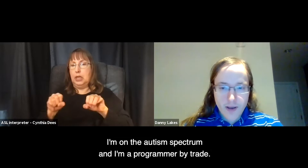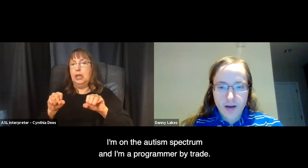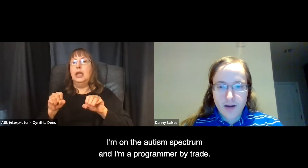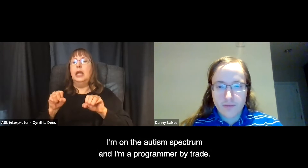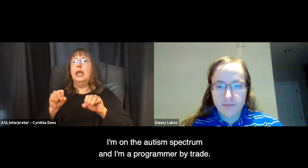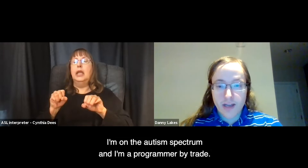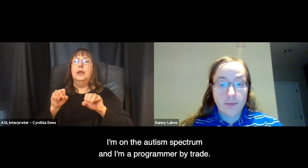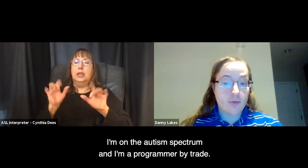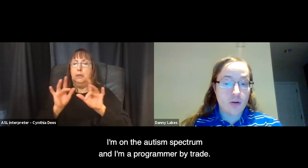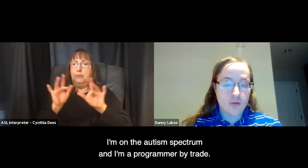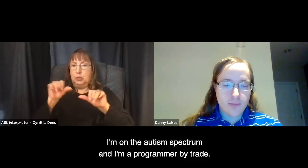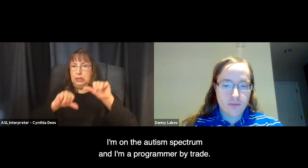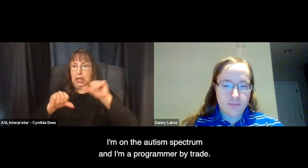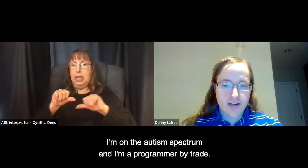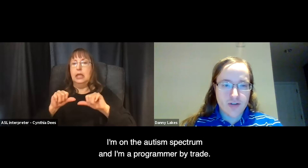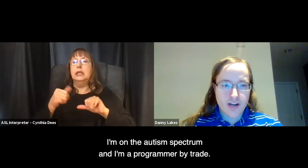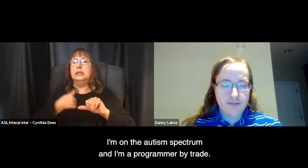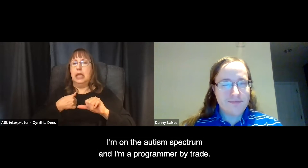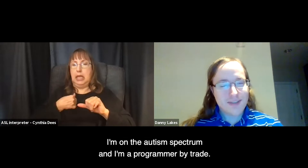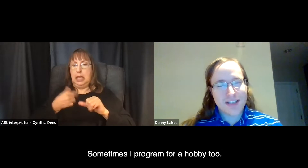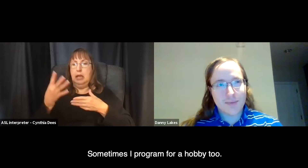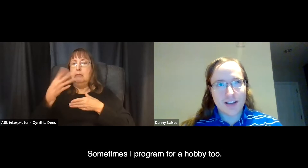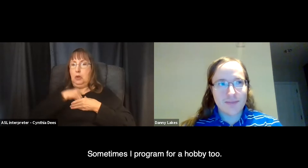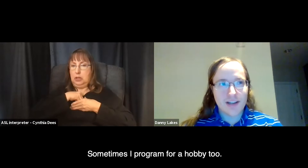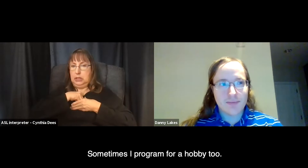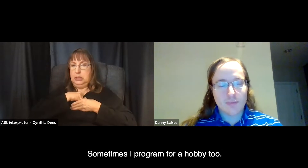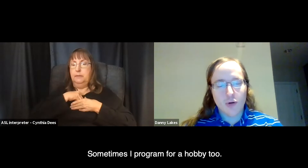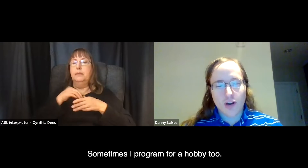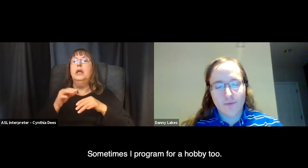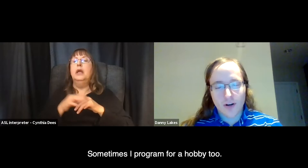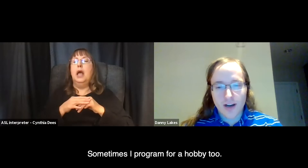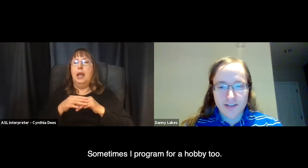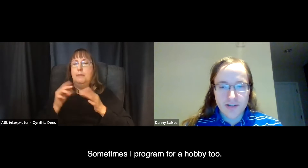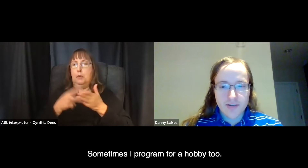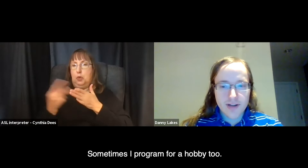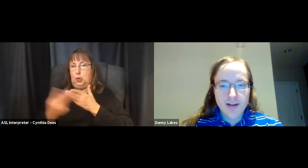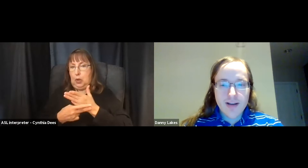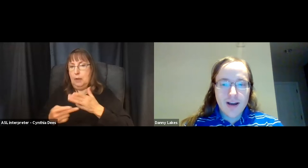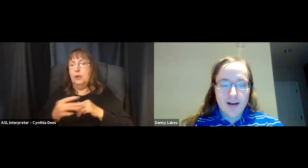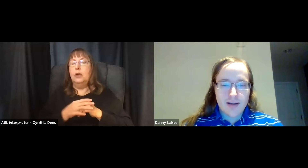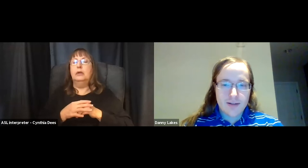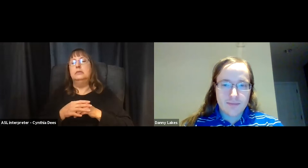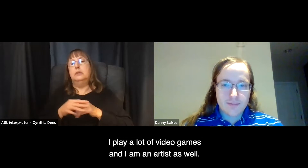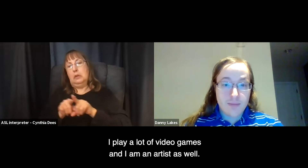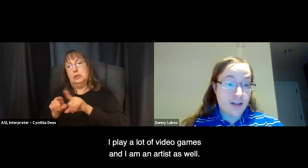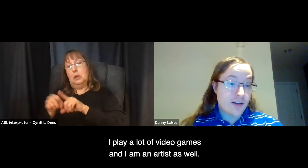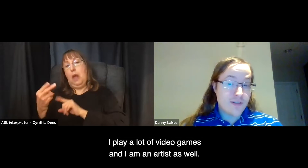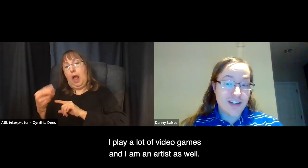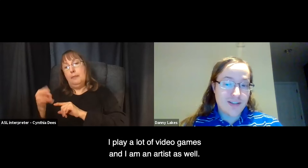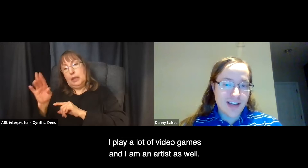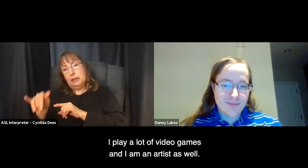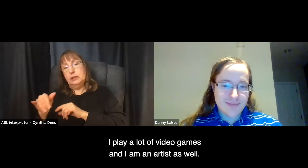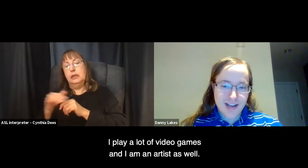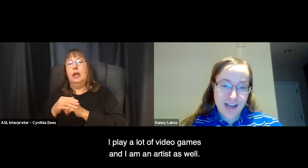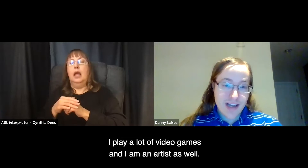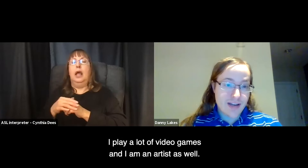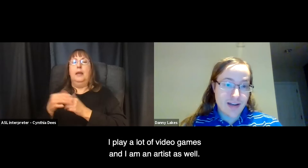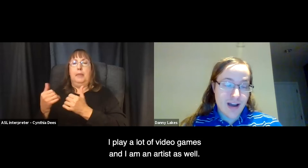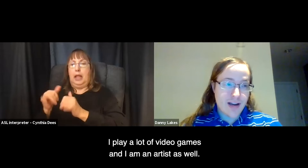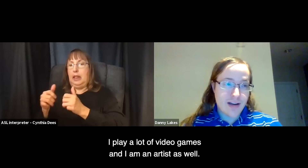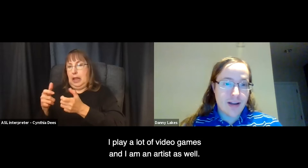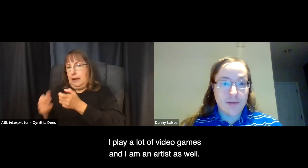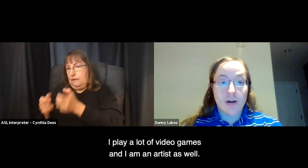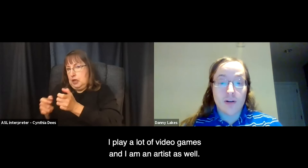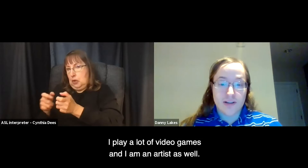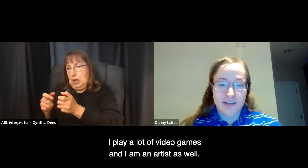spectrum, and I'm a programmer by trade. Sometimes I program for a hobby too. I play a lot of video games,